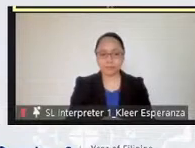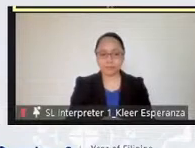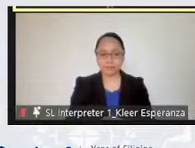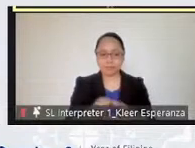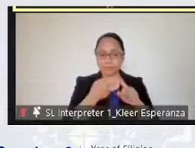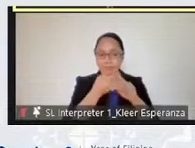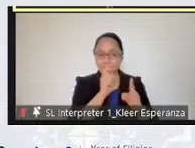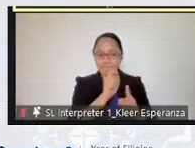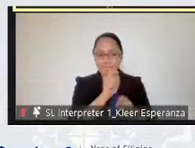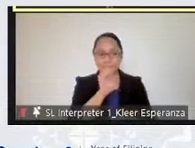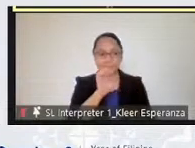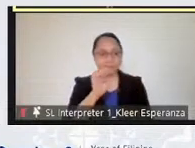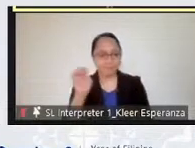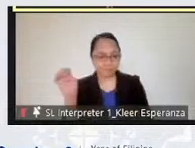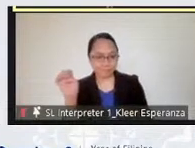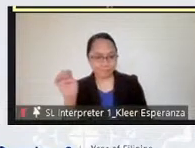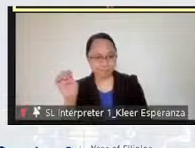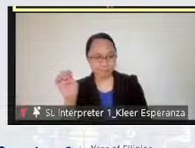maniay poddumaya